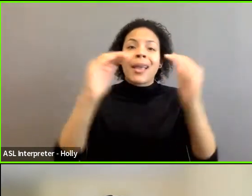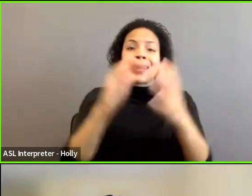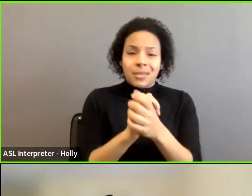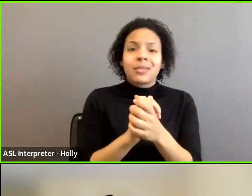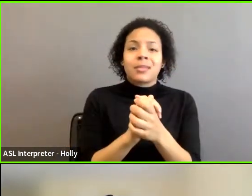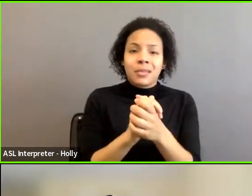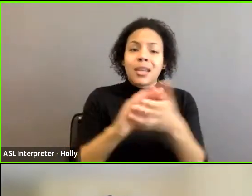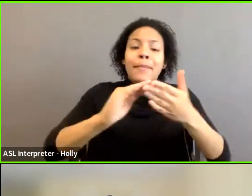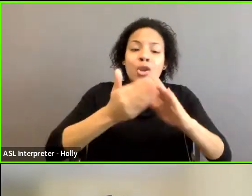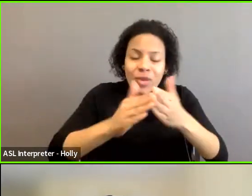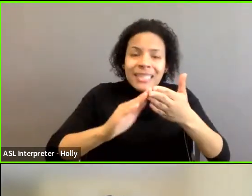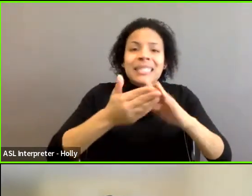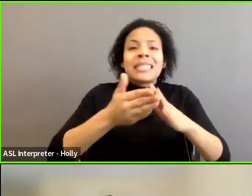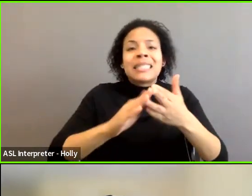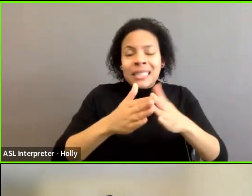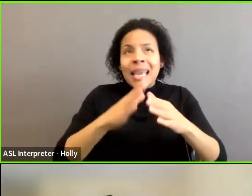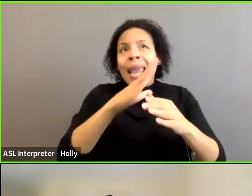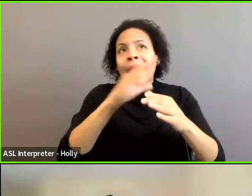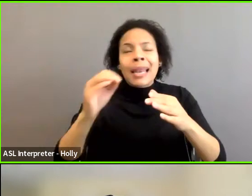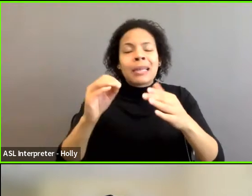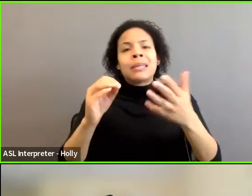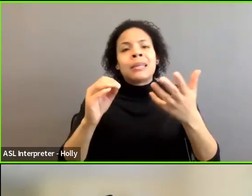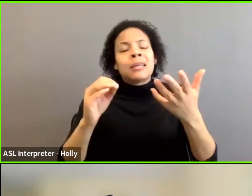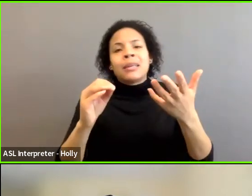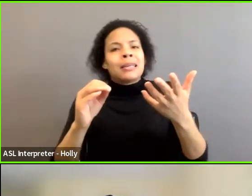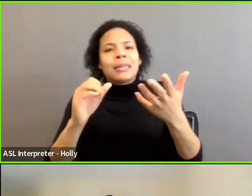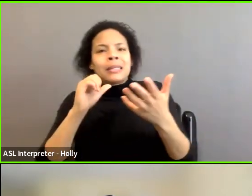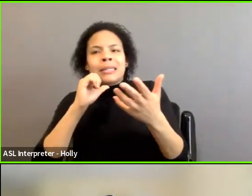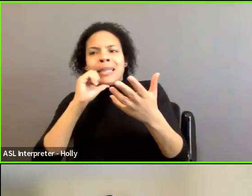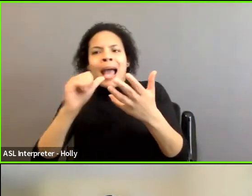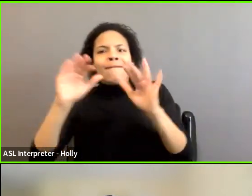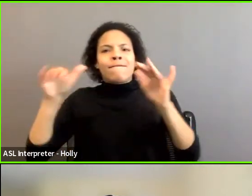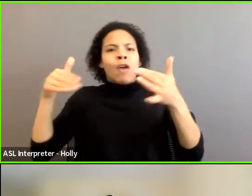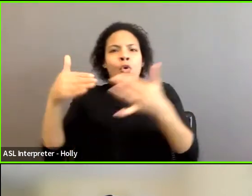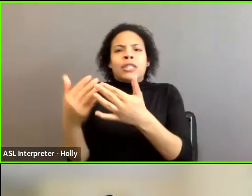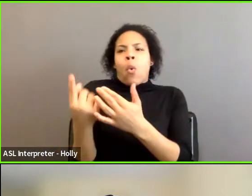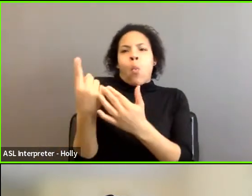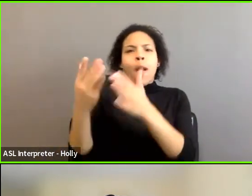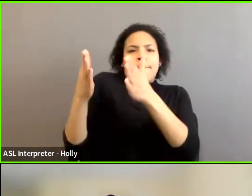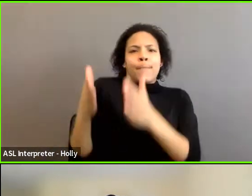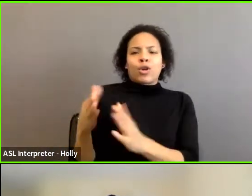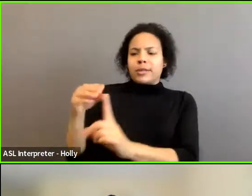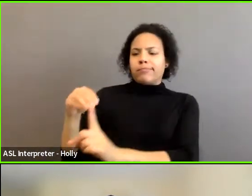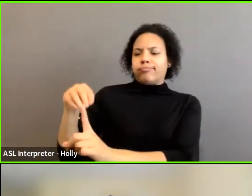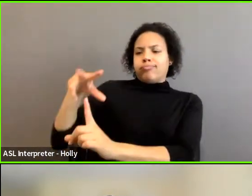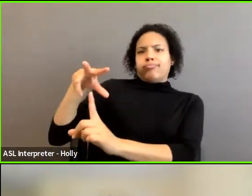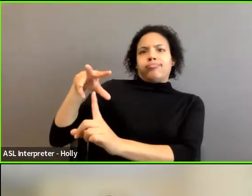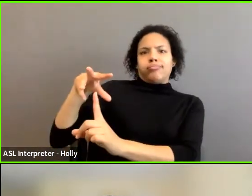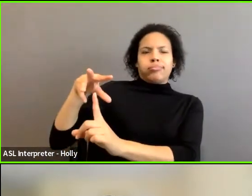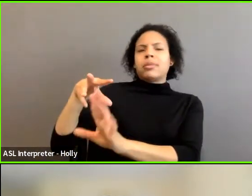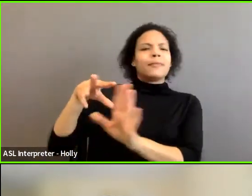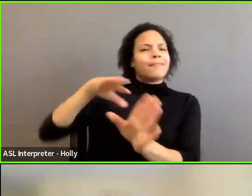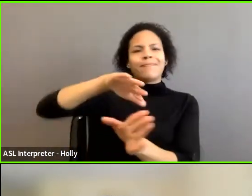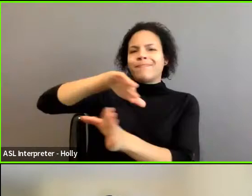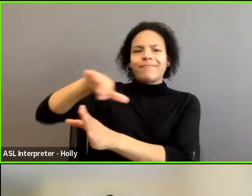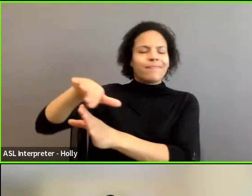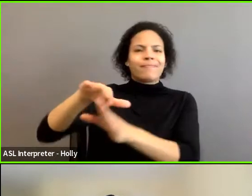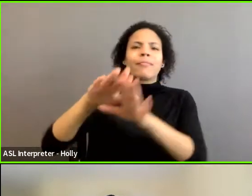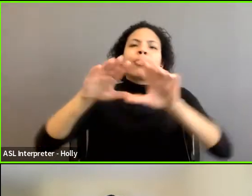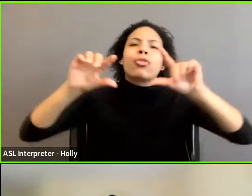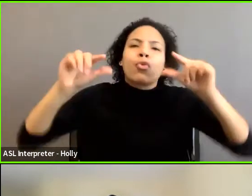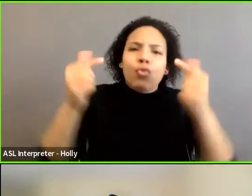all about making sure that we are getting to that utopia of what we're calling in Minnesota State